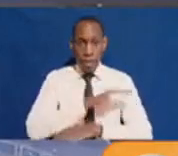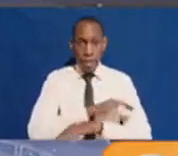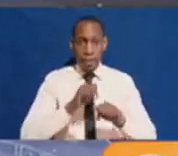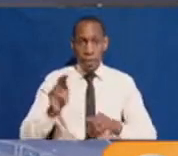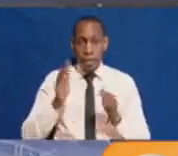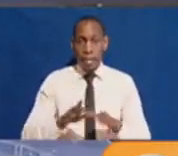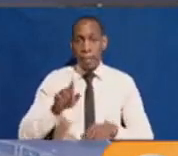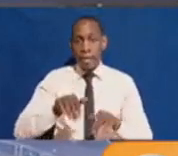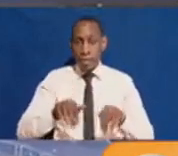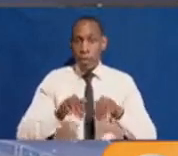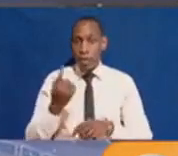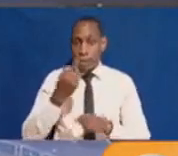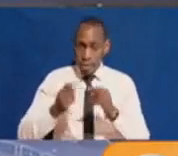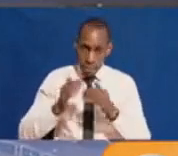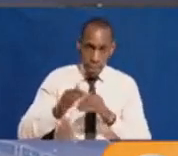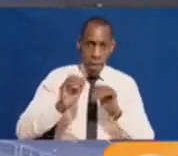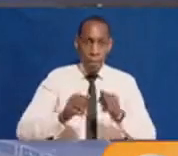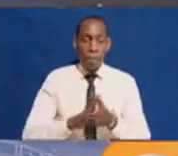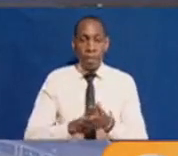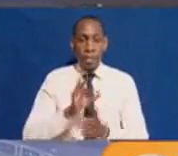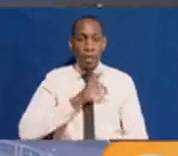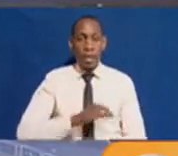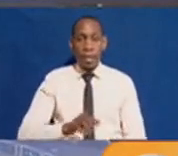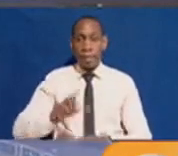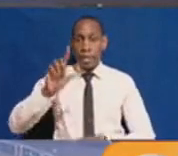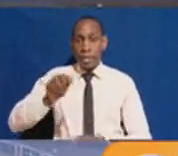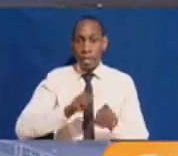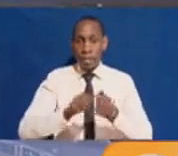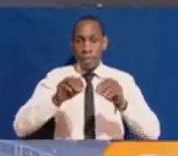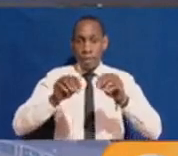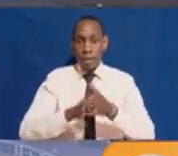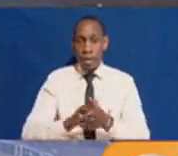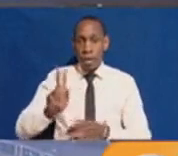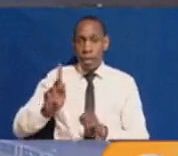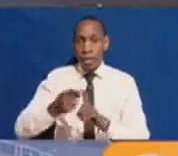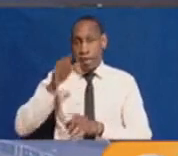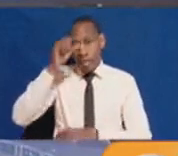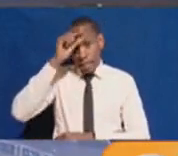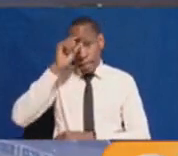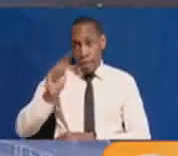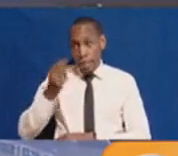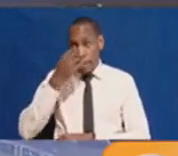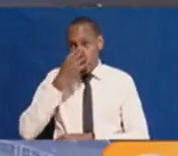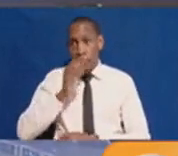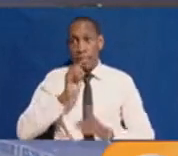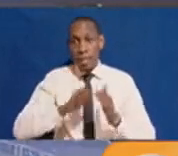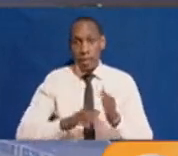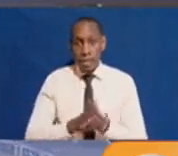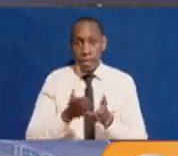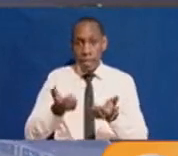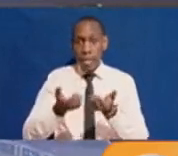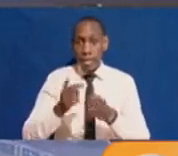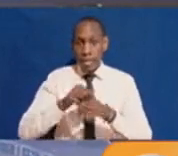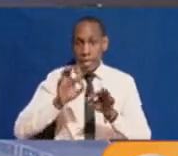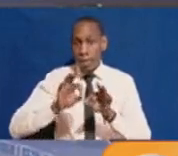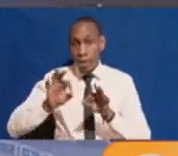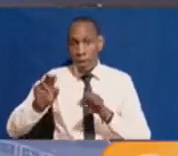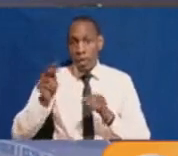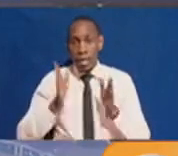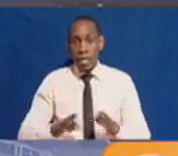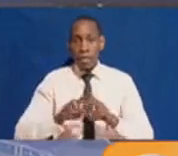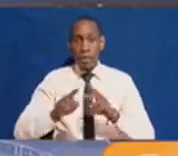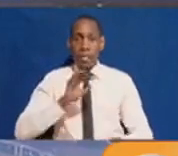Kenyans will have to wait up to a year to enjoy the cheap ugali promised by the Kenya Kwanza government. President William Ruto says it will take longer for Kenyans